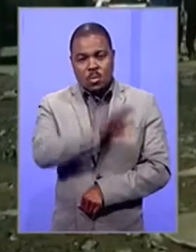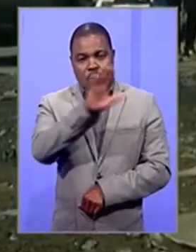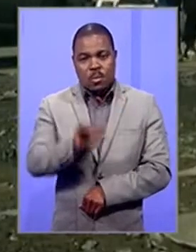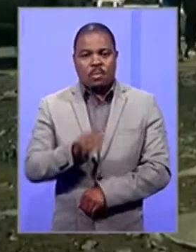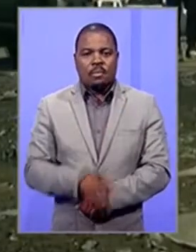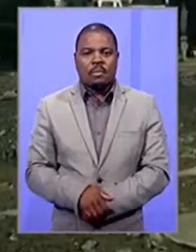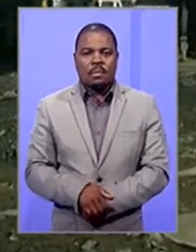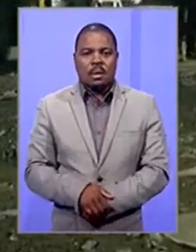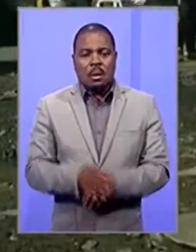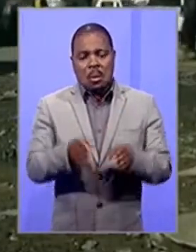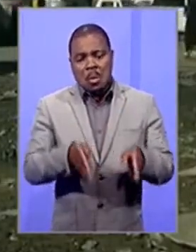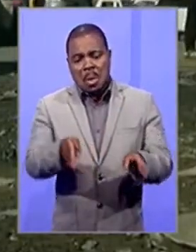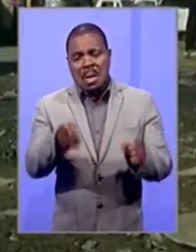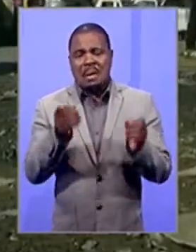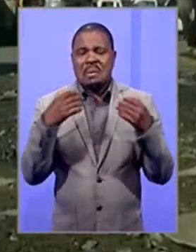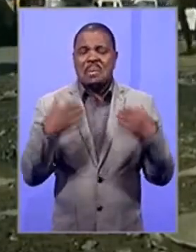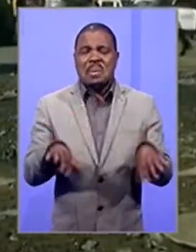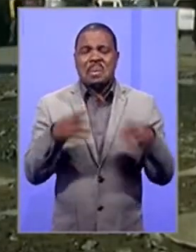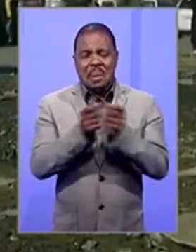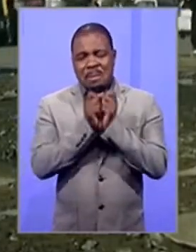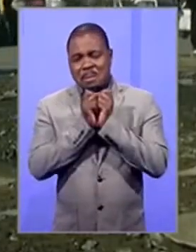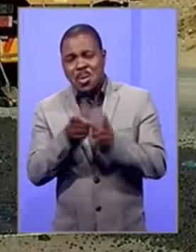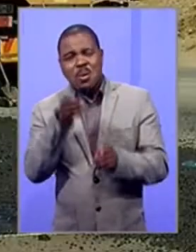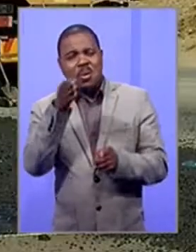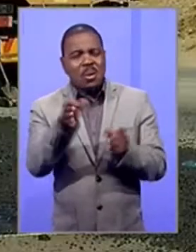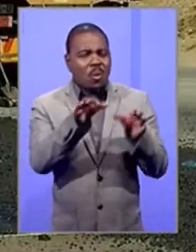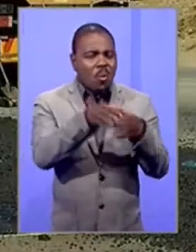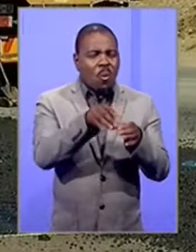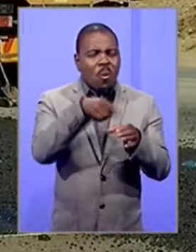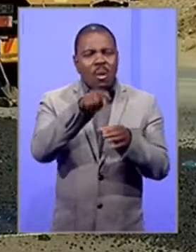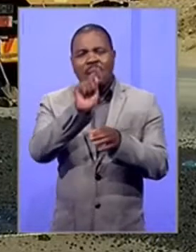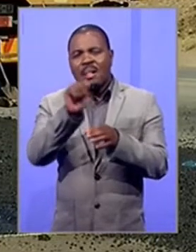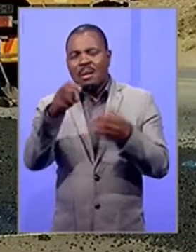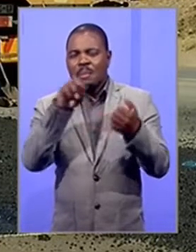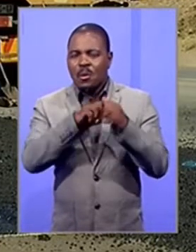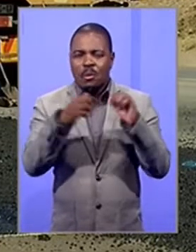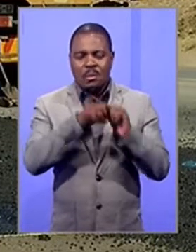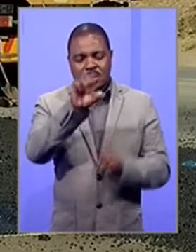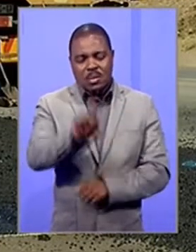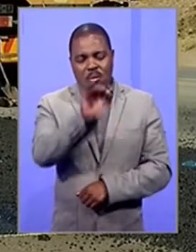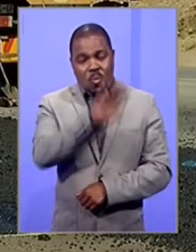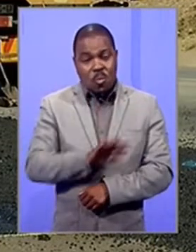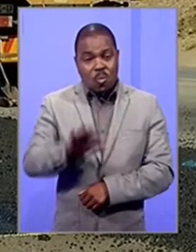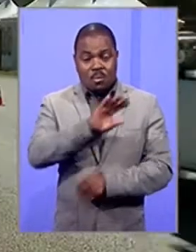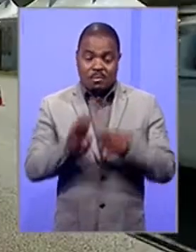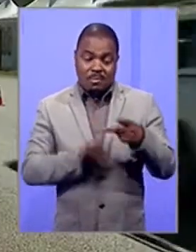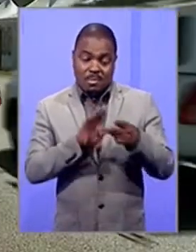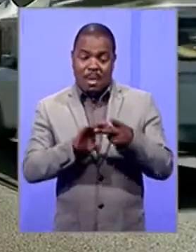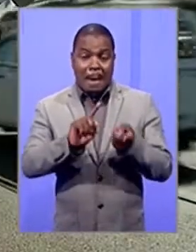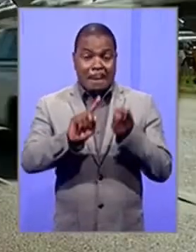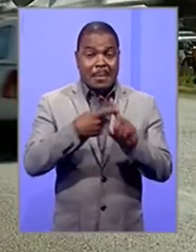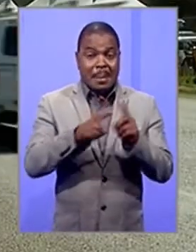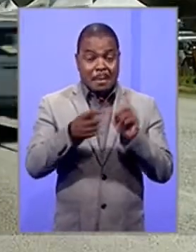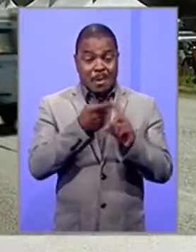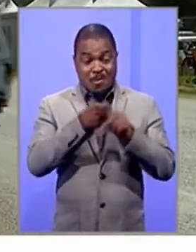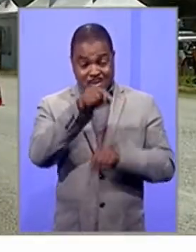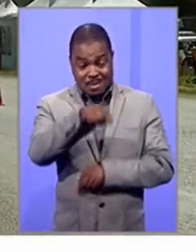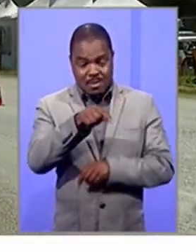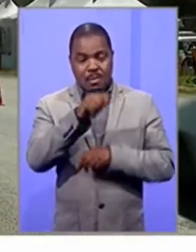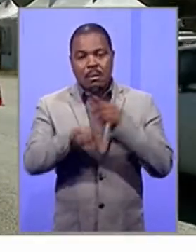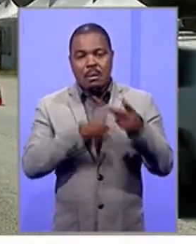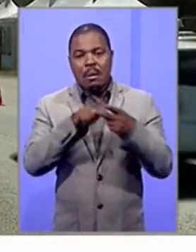Mebila e tletseng dikoti ke bohobe ba letsatsi le letsatsi ba kganni, mme boetse ke yona e bakang dikotsi tseo batho ba hlokalang ka bongata